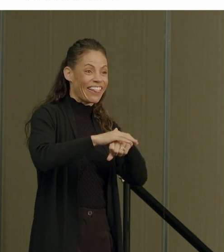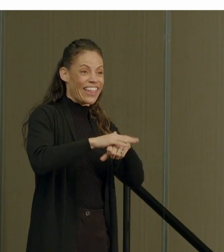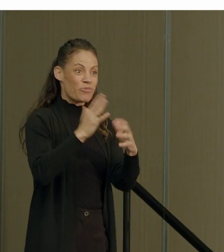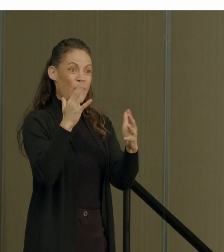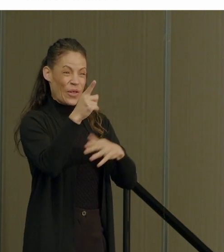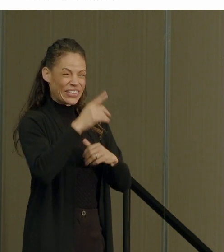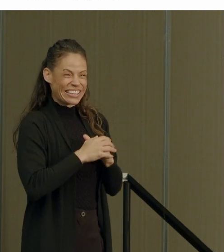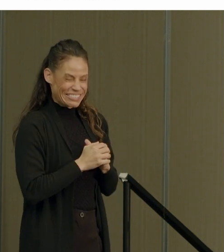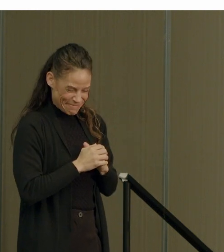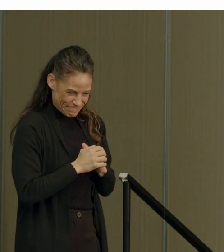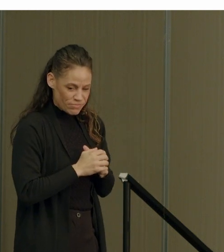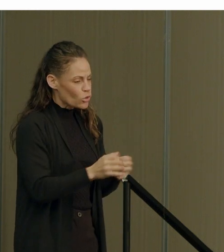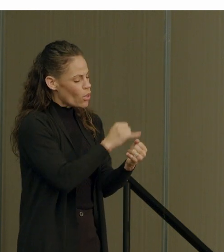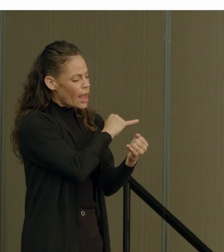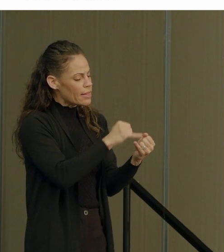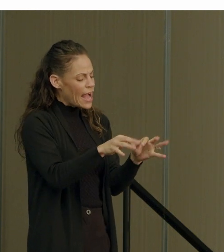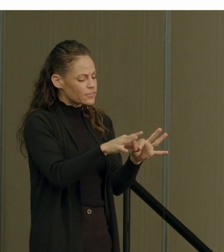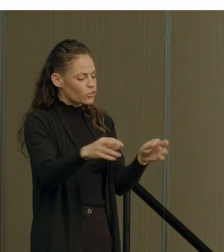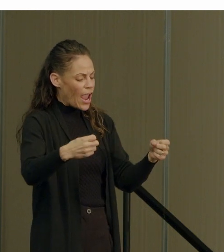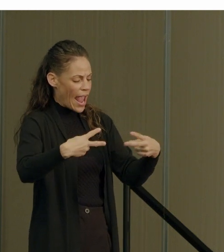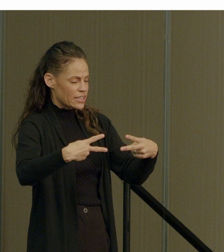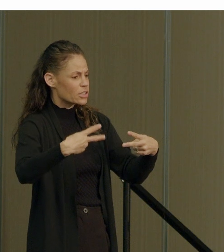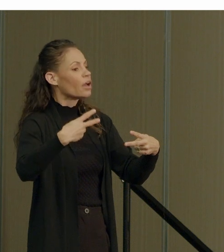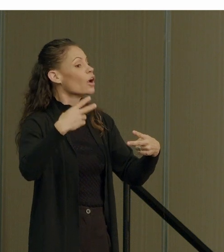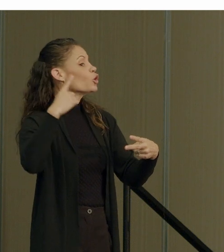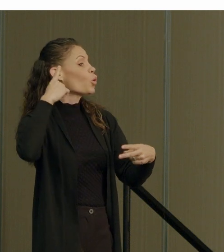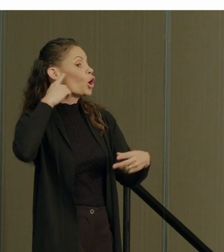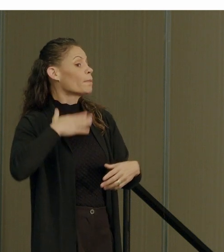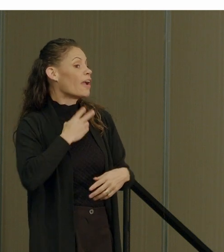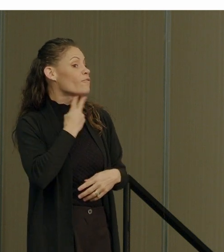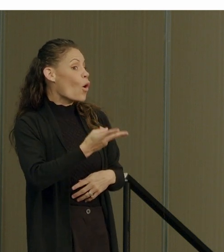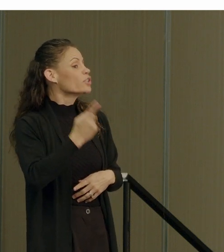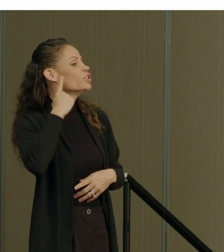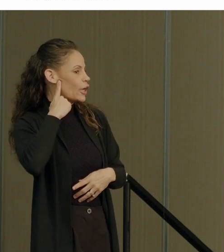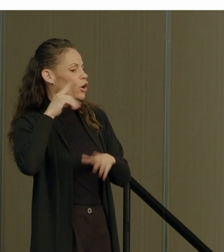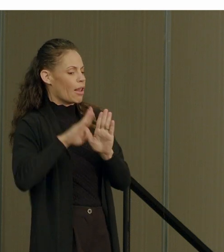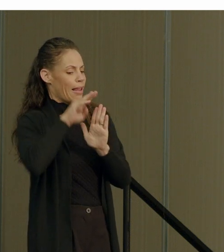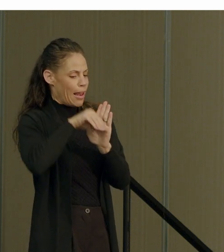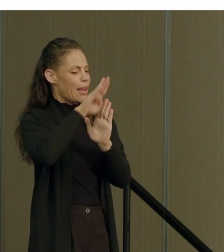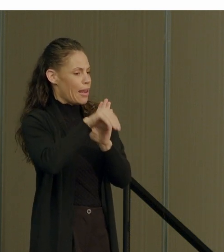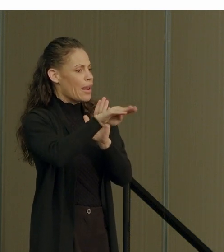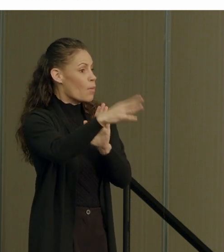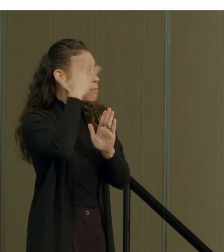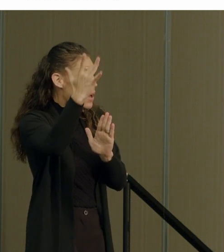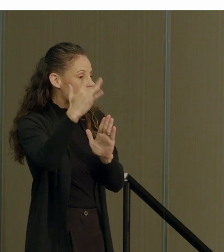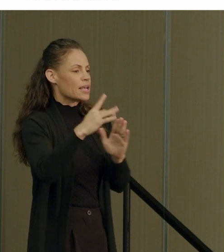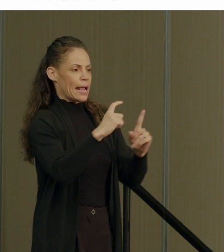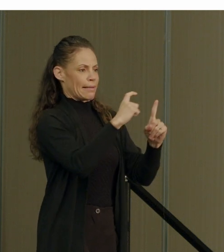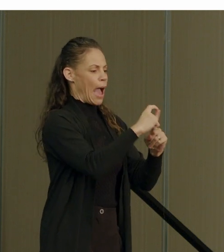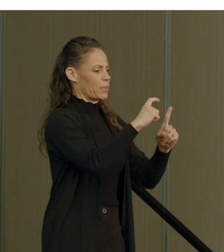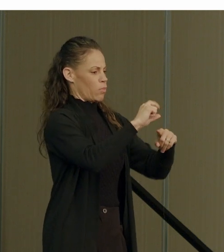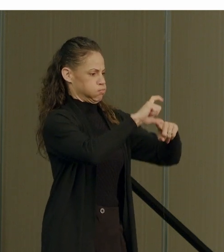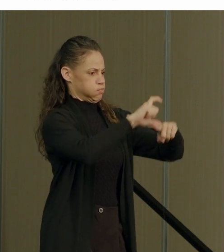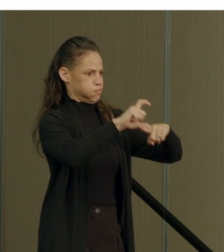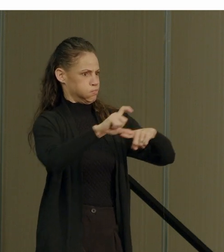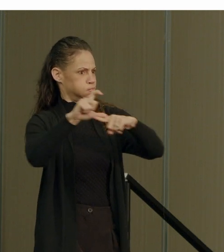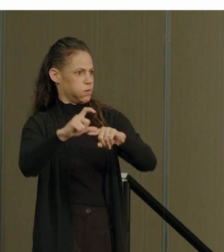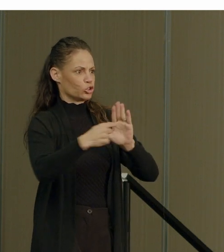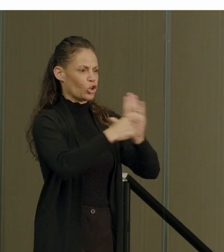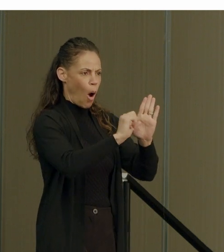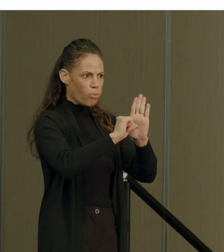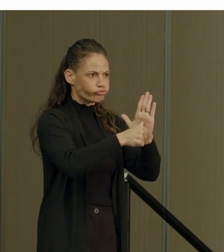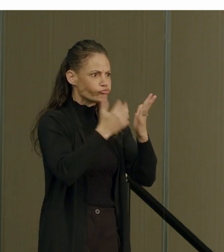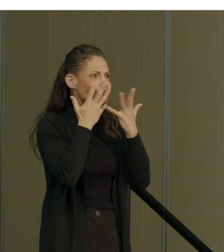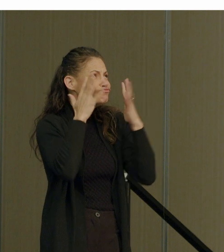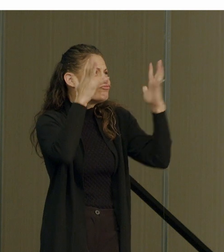So that last phrase, you could hear some of the emphasis in my voice. That was all capitalized to help show that emphasis. This has been